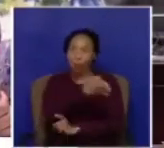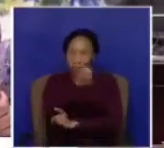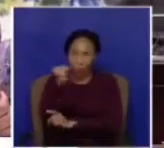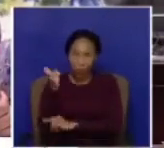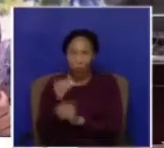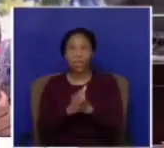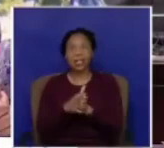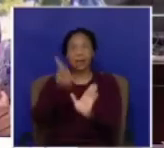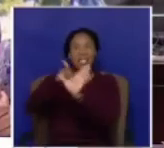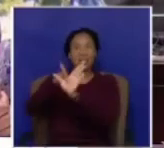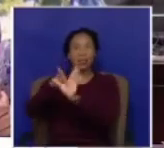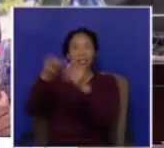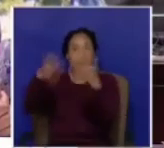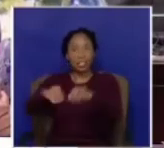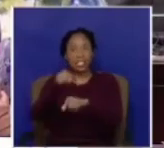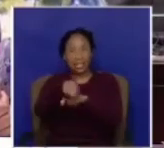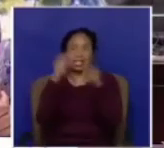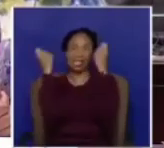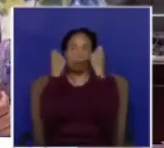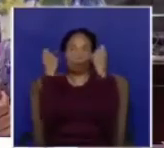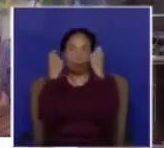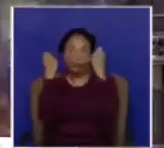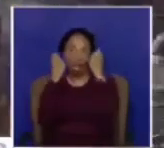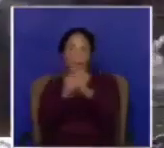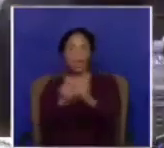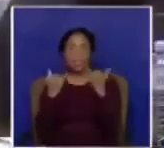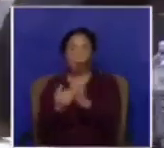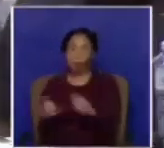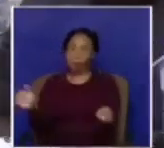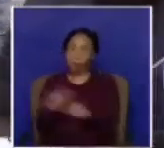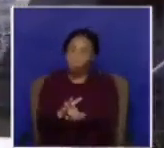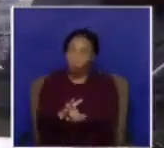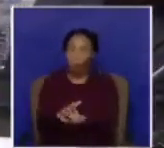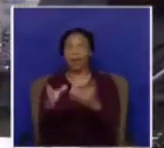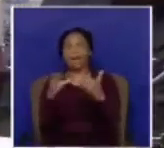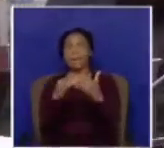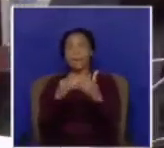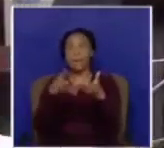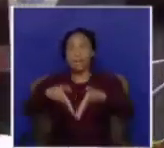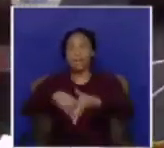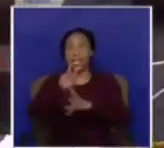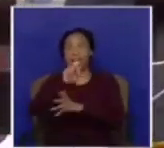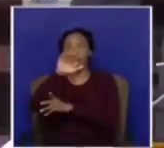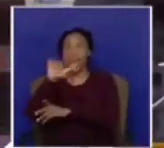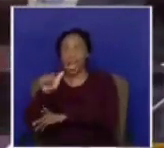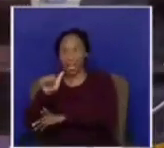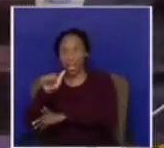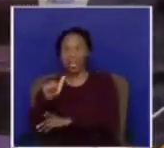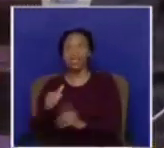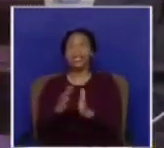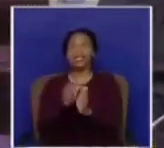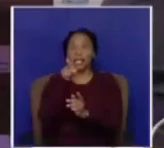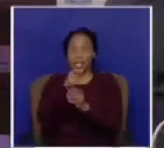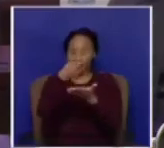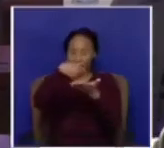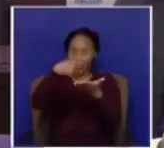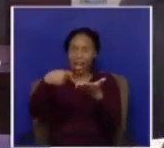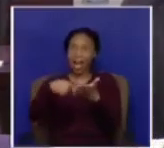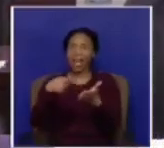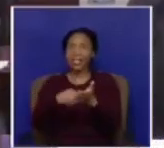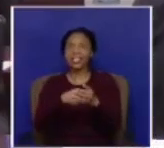have participated in this ceremony. You are now fully fledged members of the National Assembly. You will duly sign